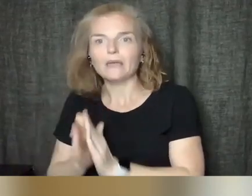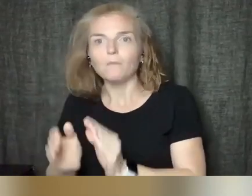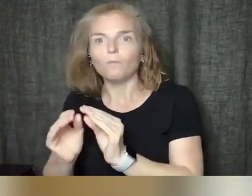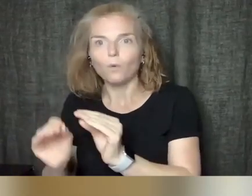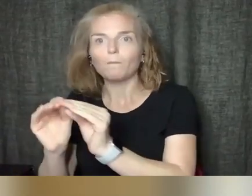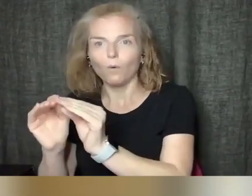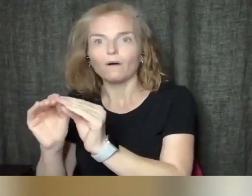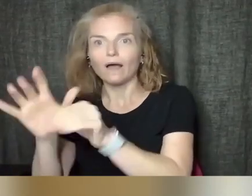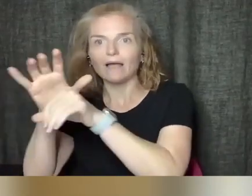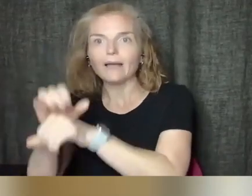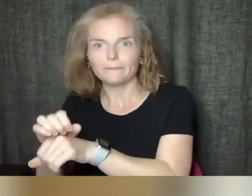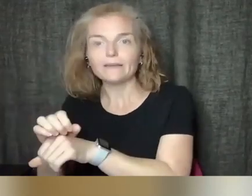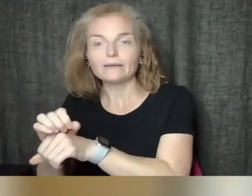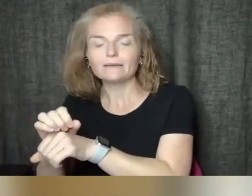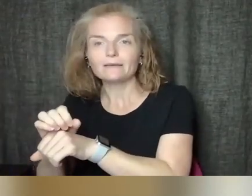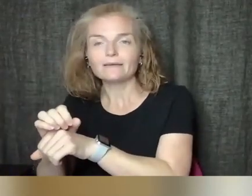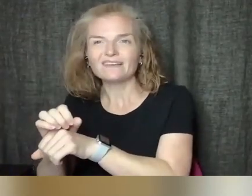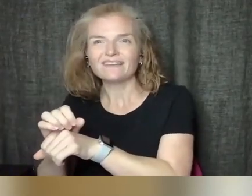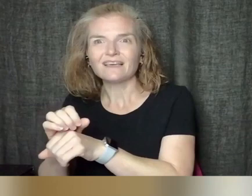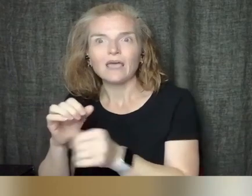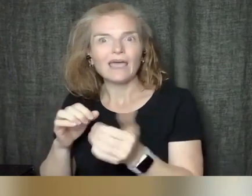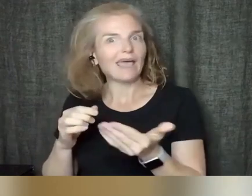powerful to contemplate the danger.